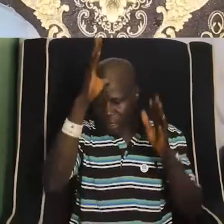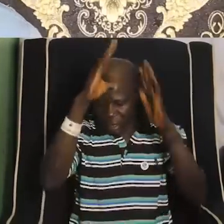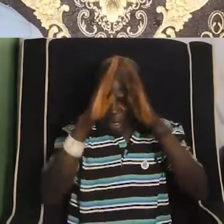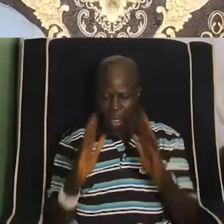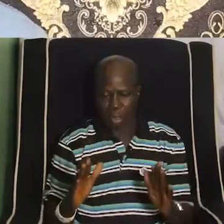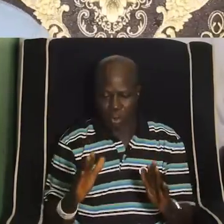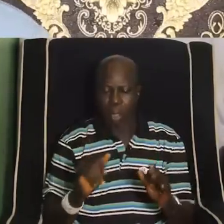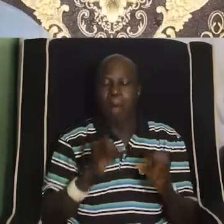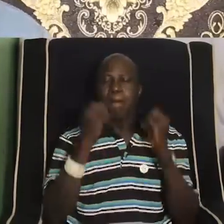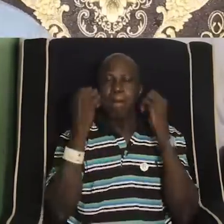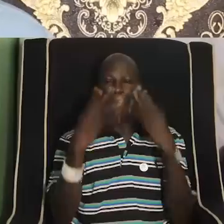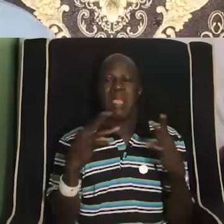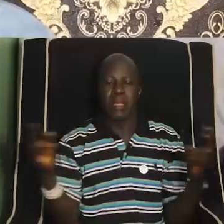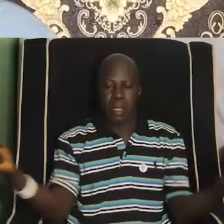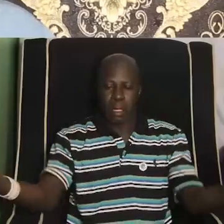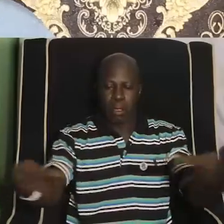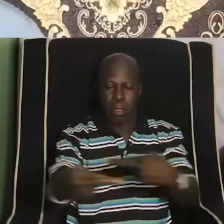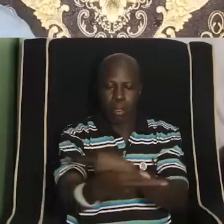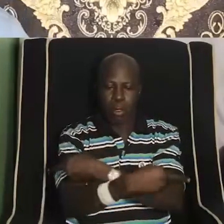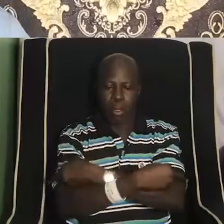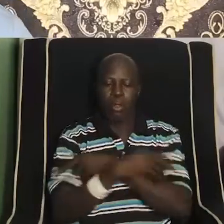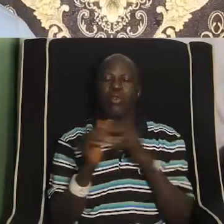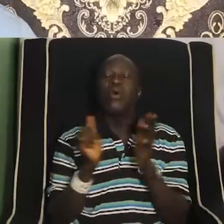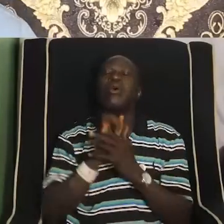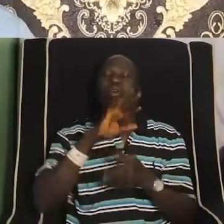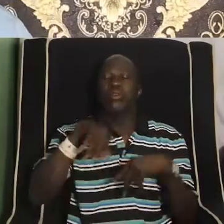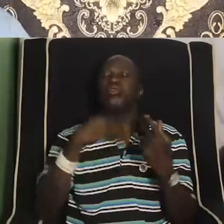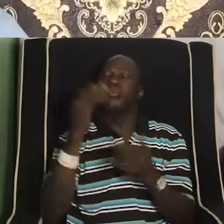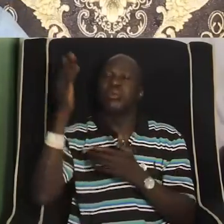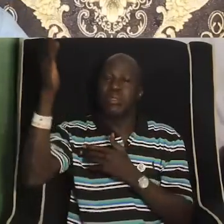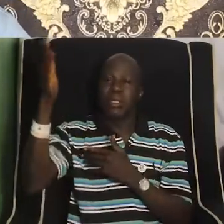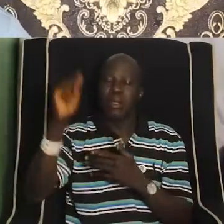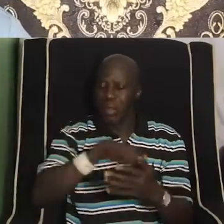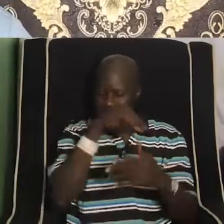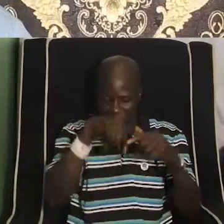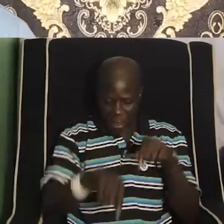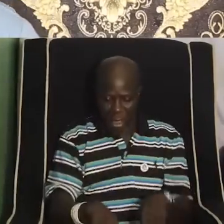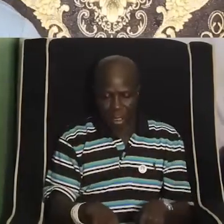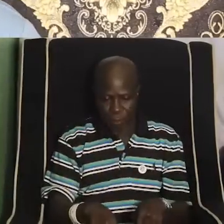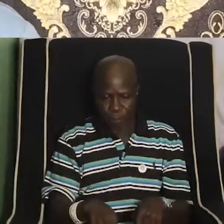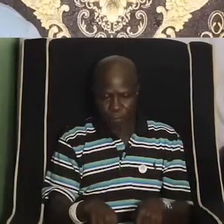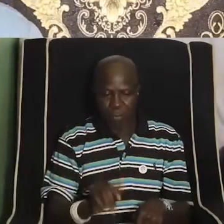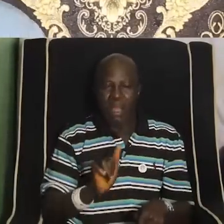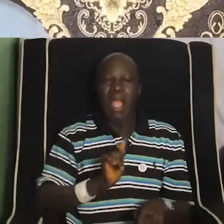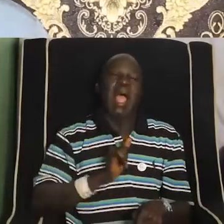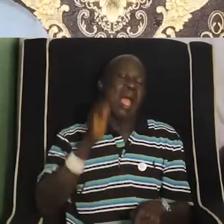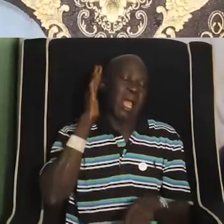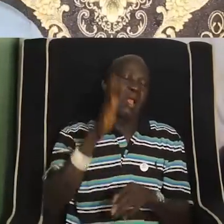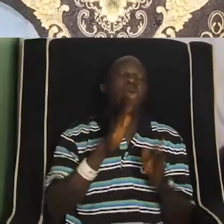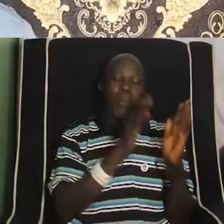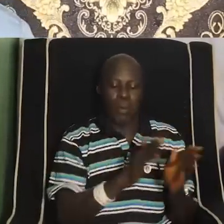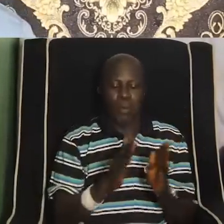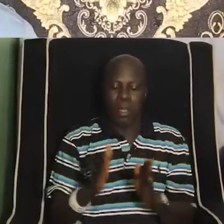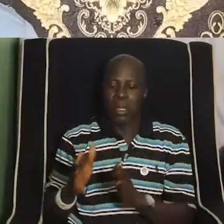father's house. There are many mansions. When he got that, I go to prepare